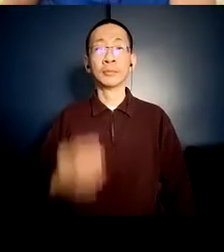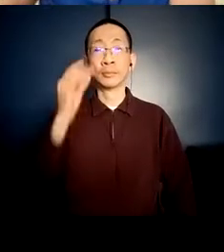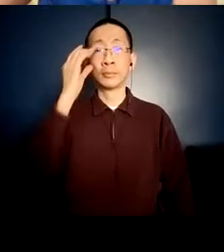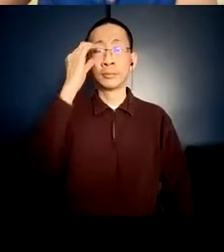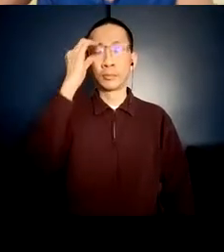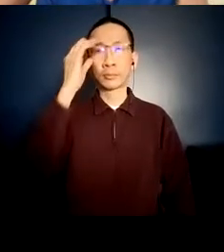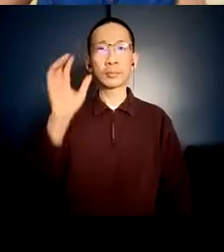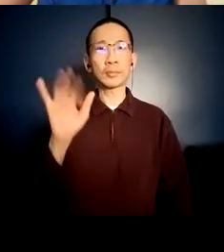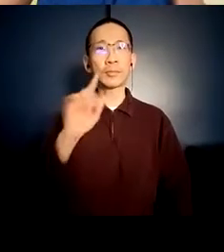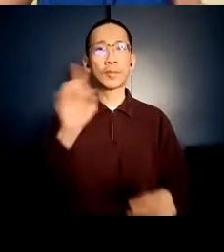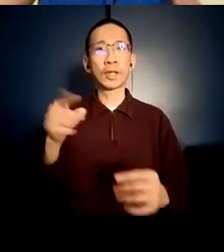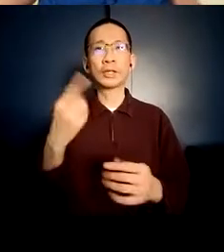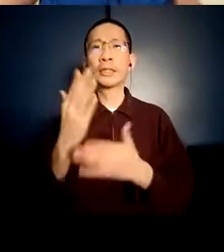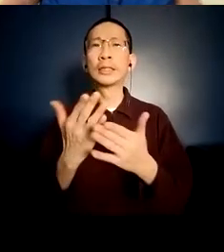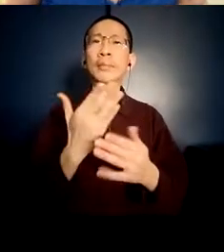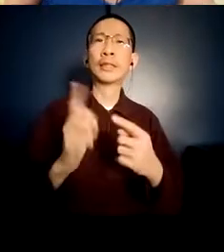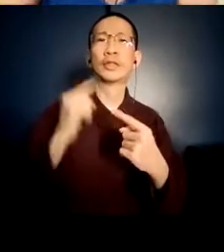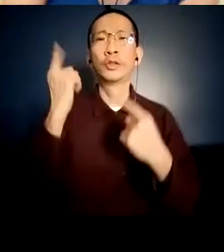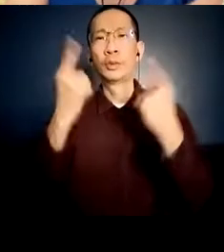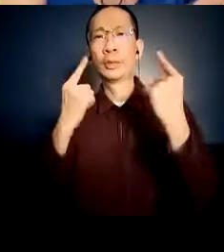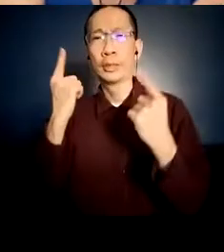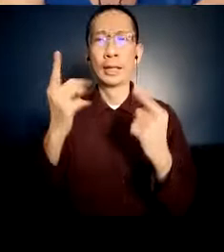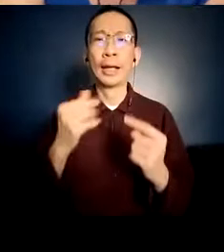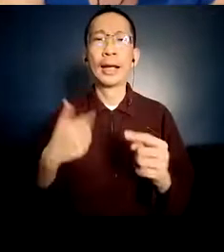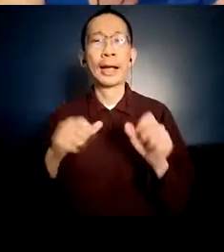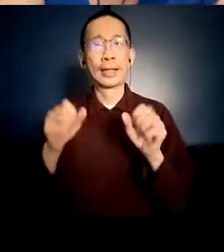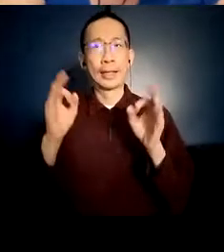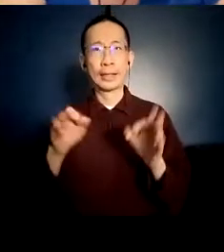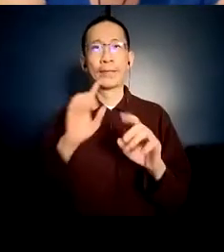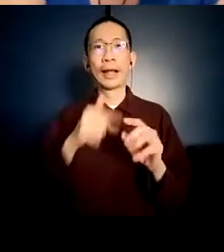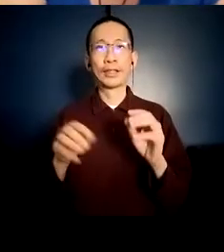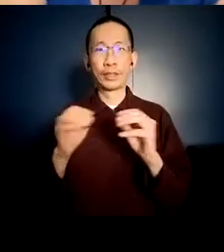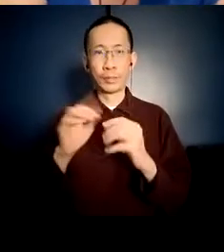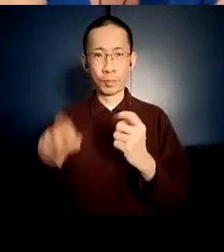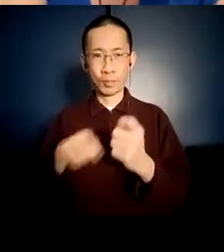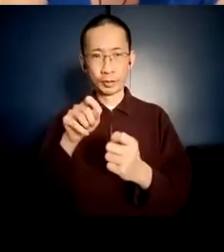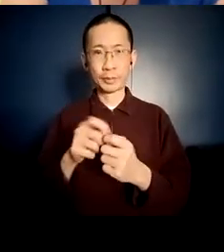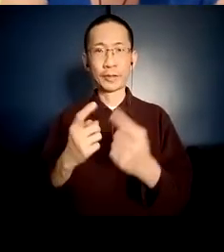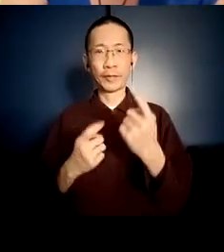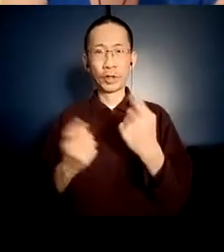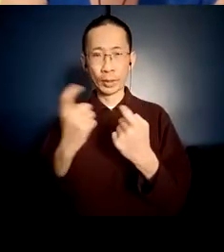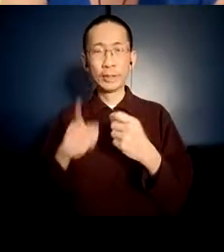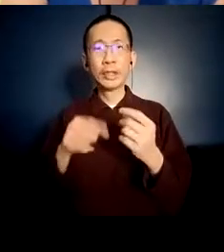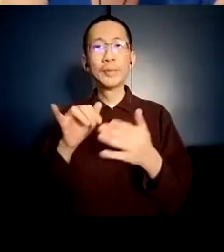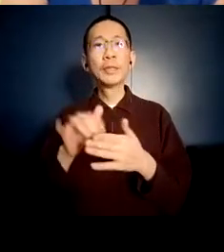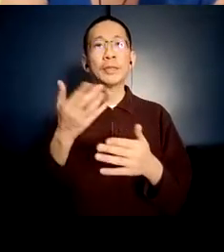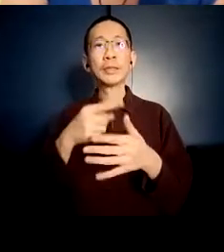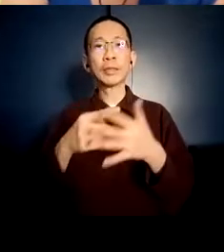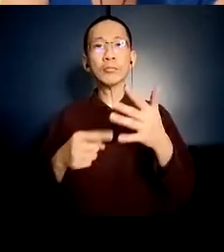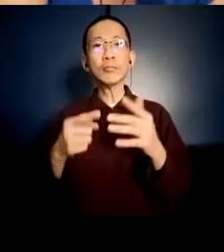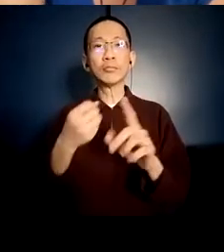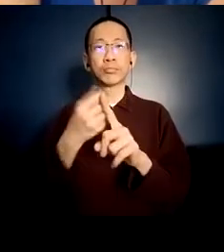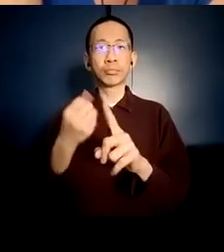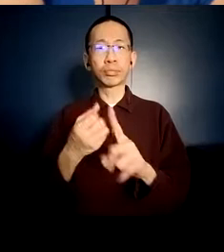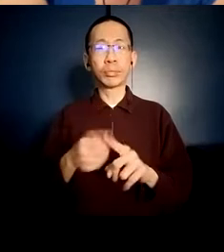So these are just some things to consider, and I could definitely answer more specific questions about these items as